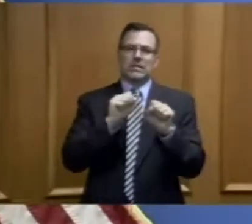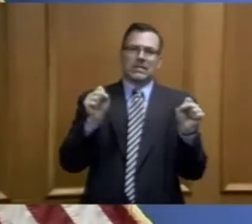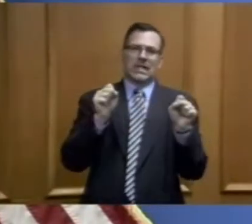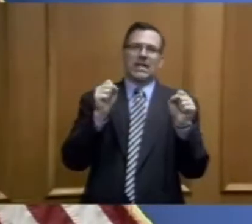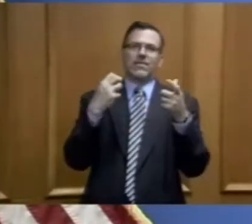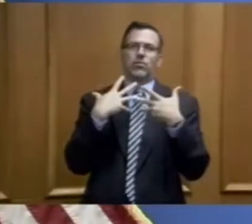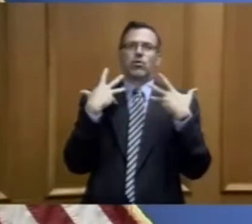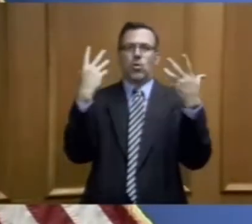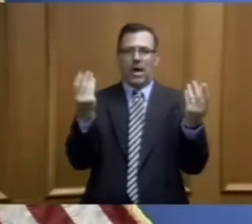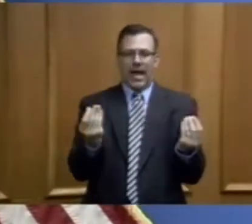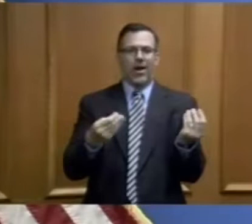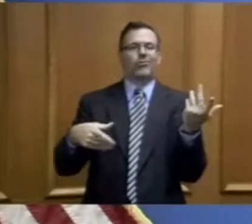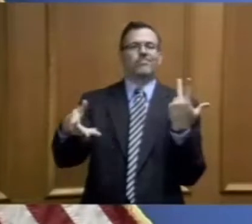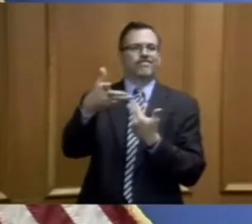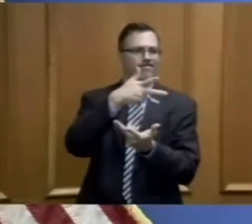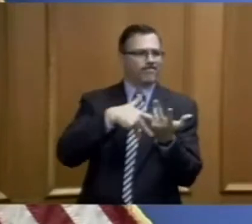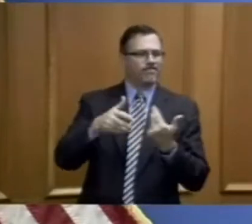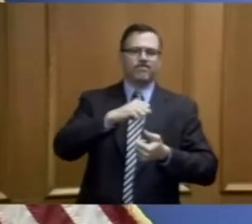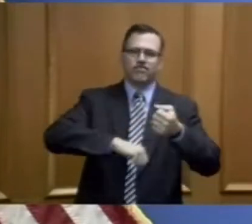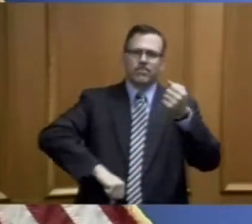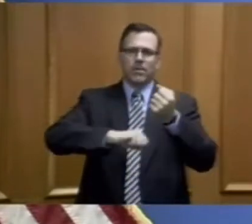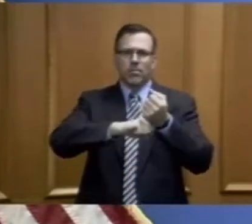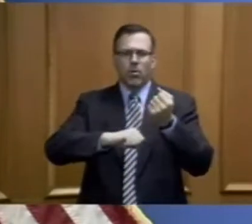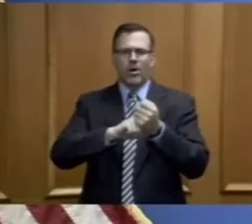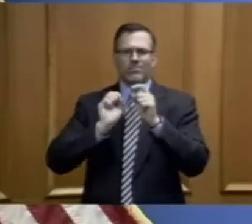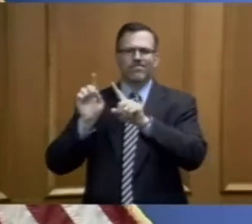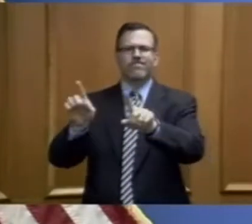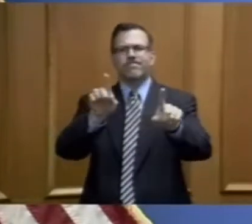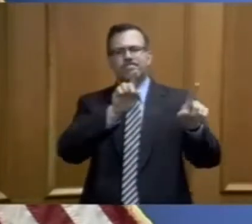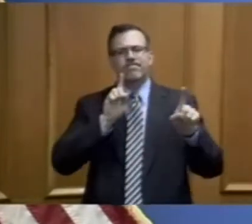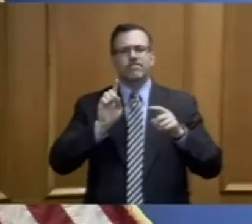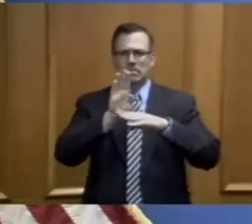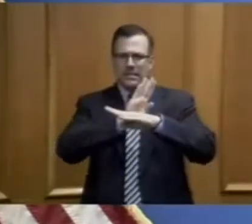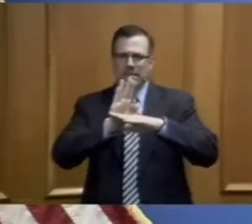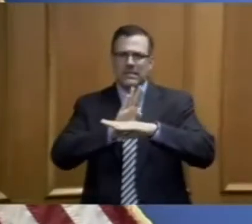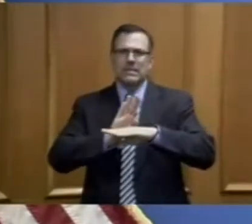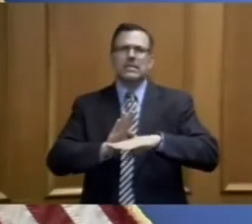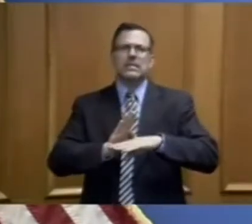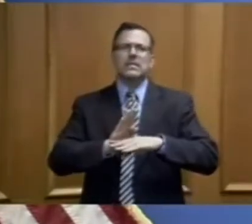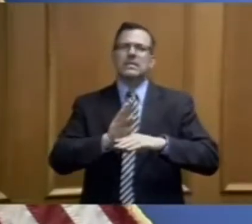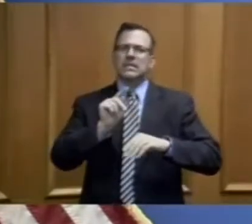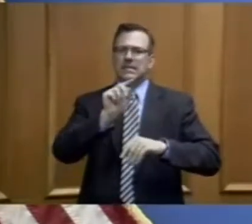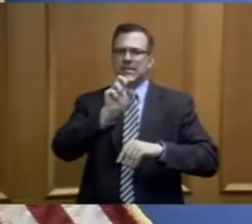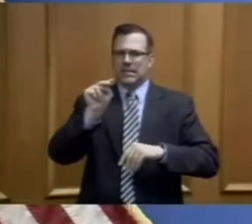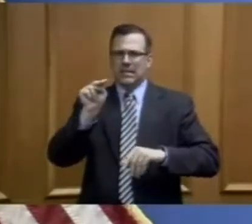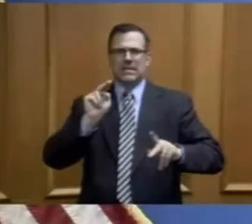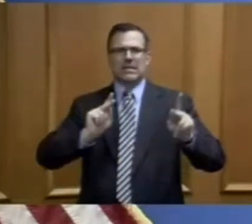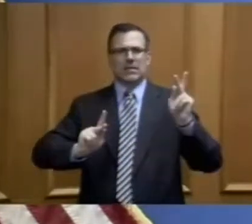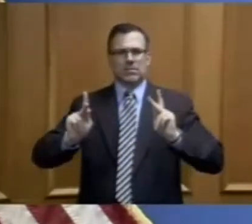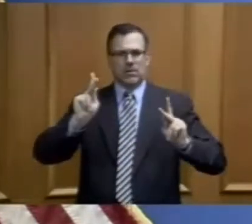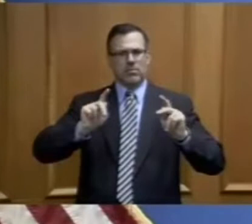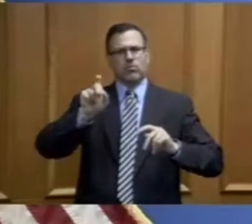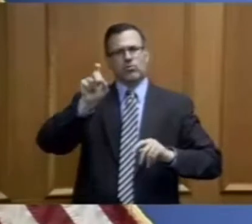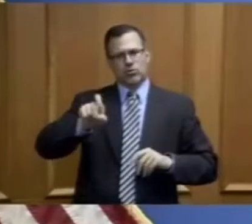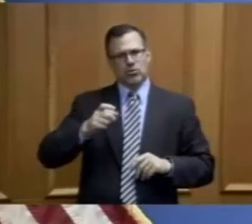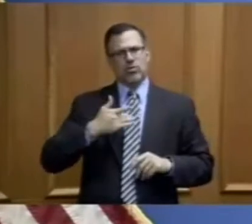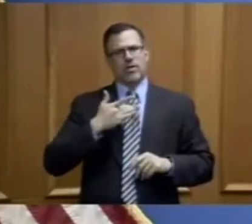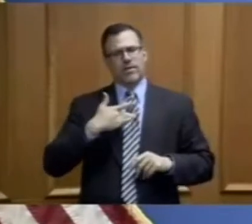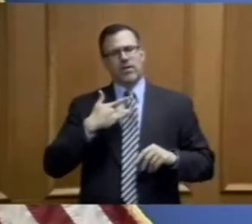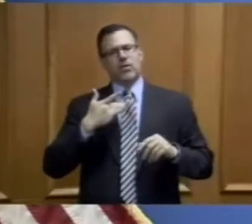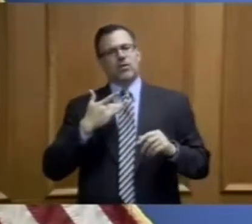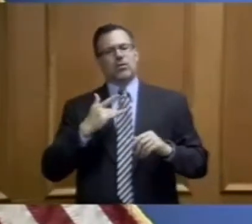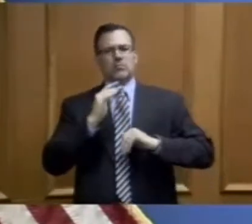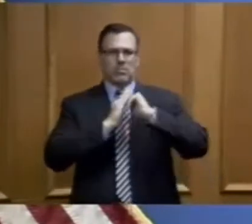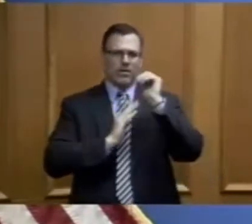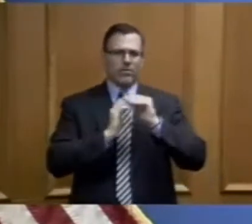our businesses to be supported, and we need Tennesseans to engage safely in ways that will allow that economic activity to begin and